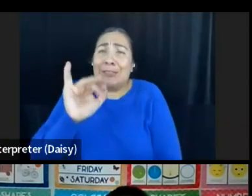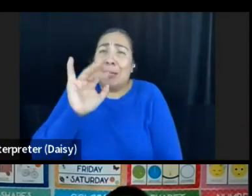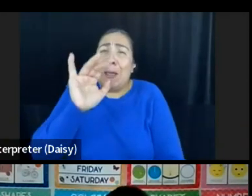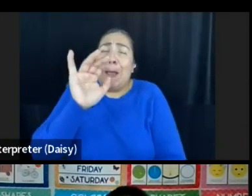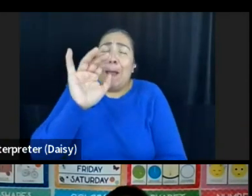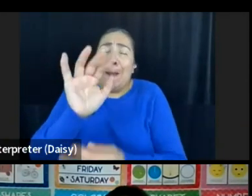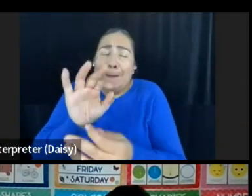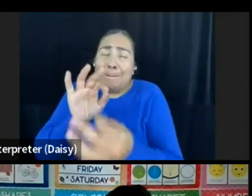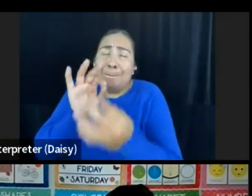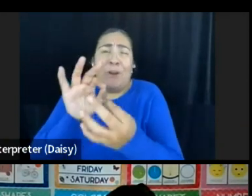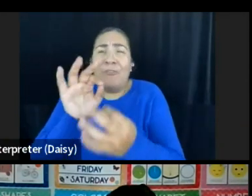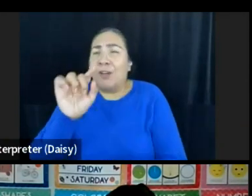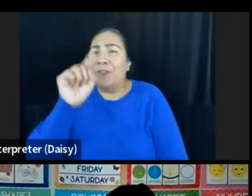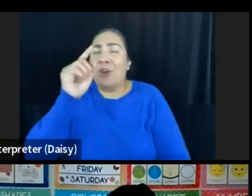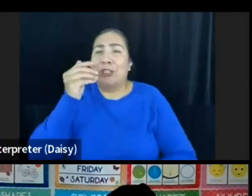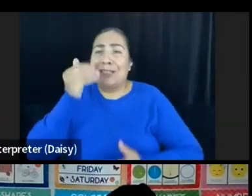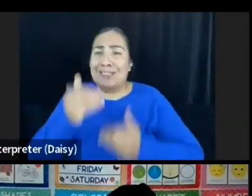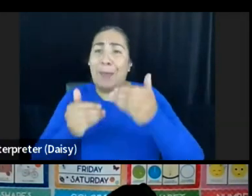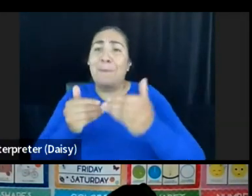collaborators and colleagues.